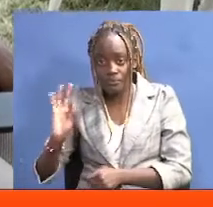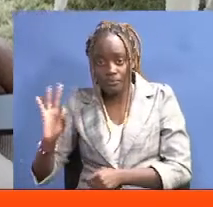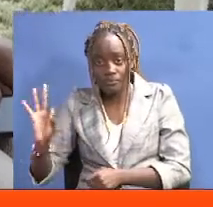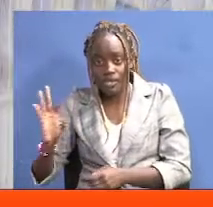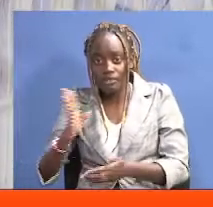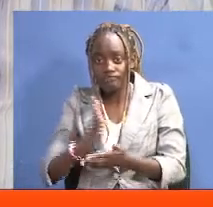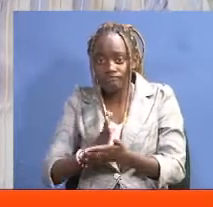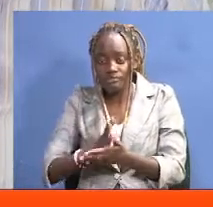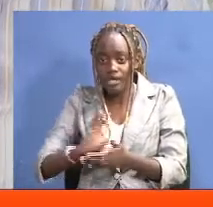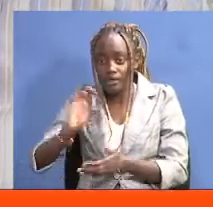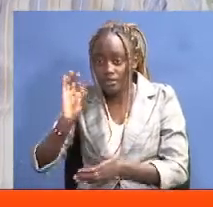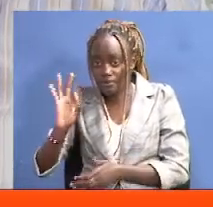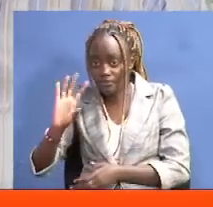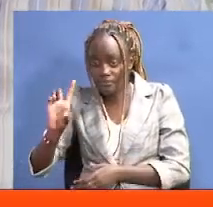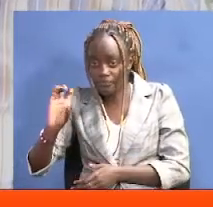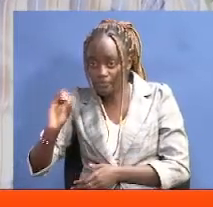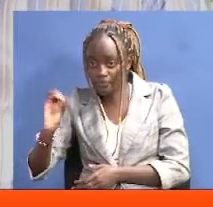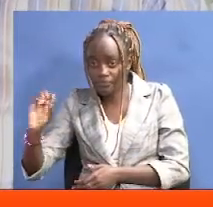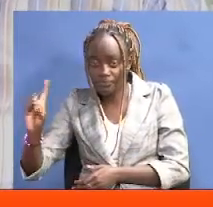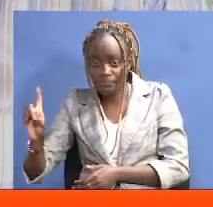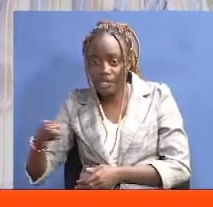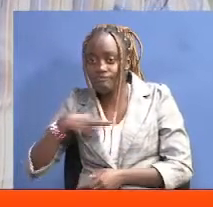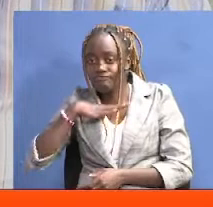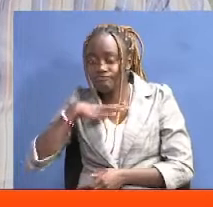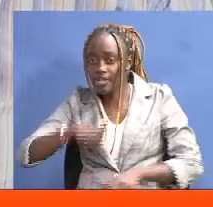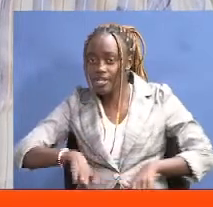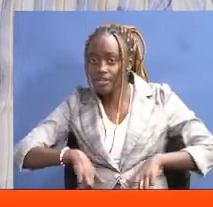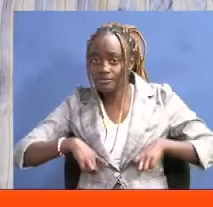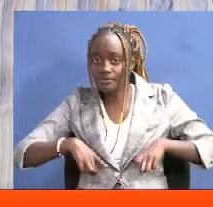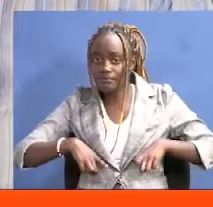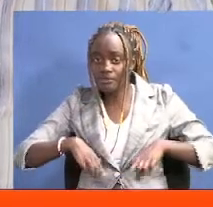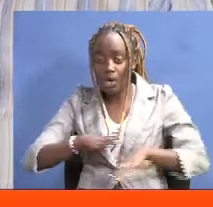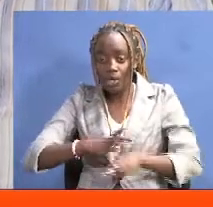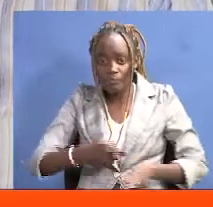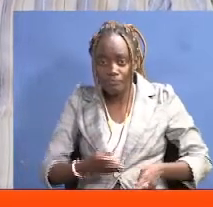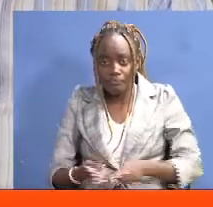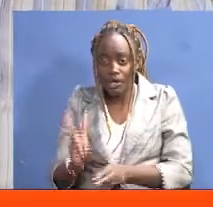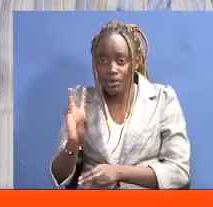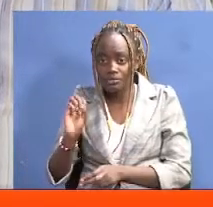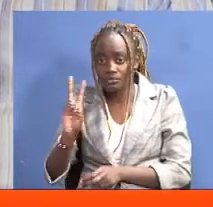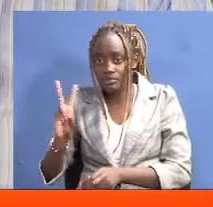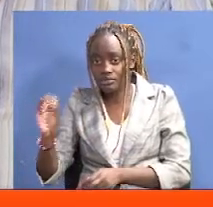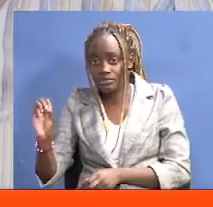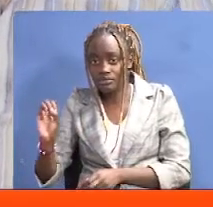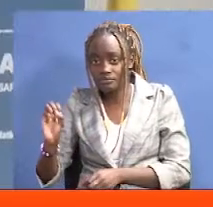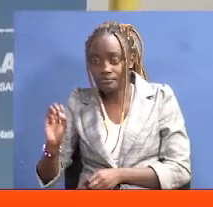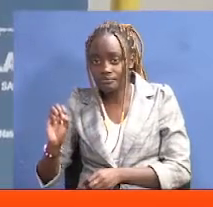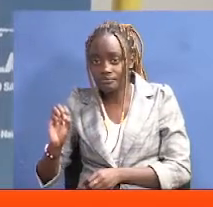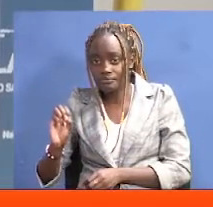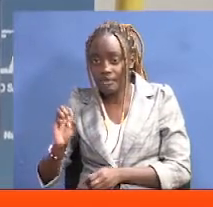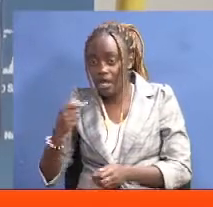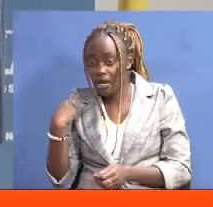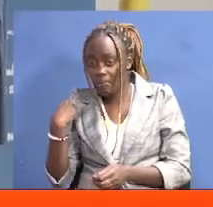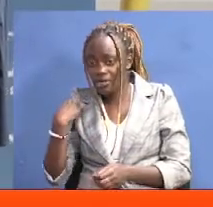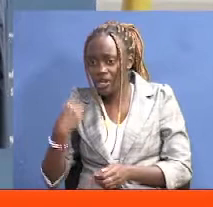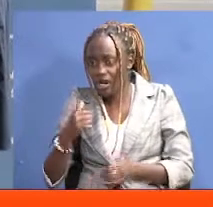that 3,192 Kenyans lost their lives on the road in 2020, and that number has increased